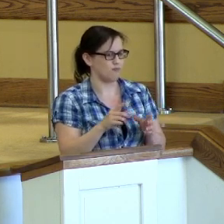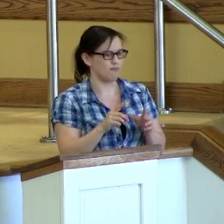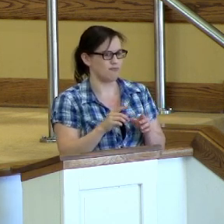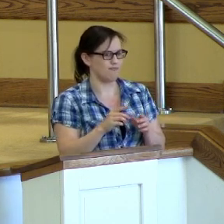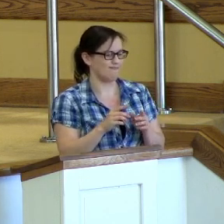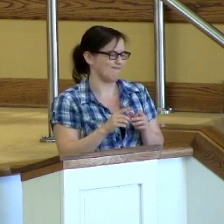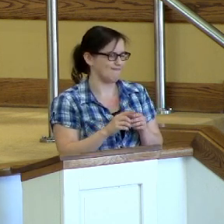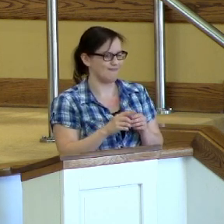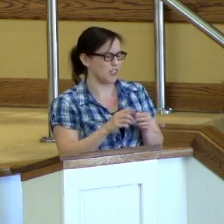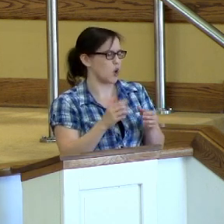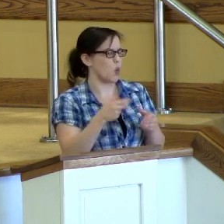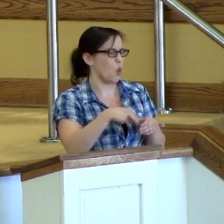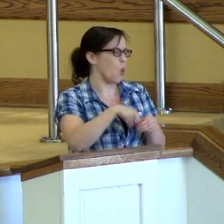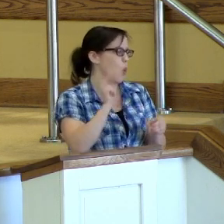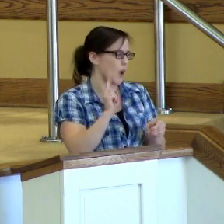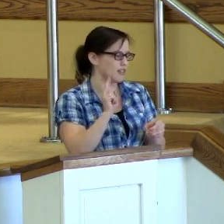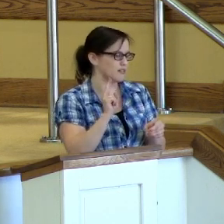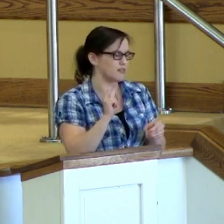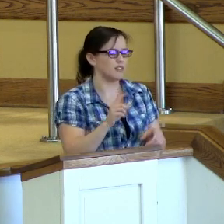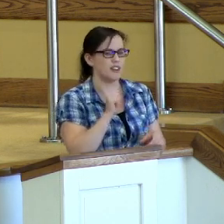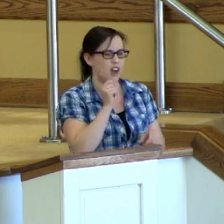in 22 and